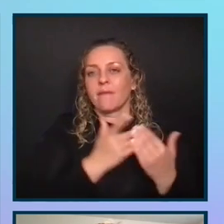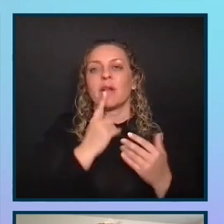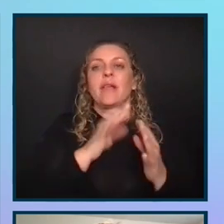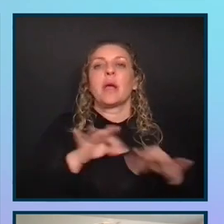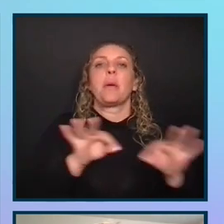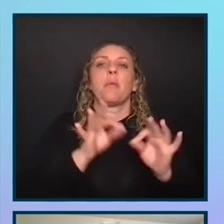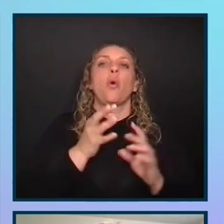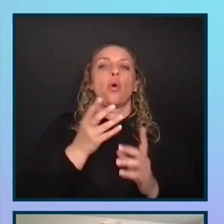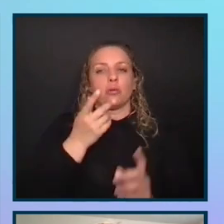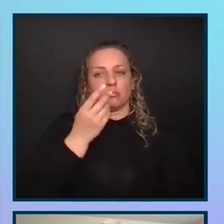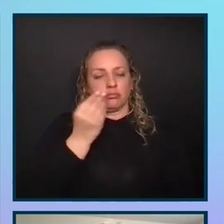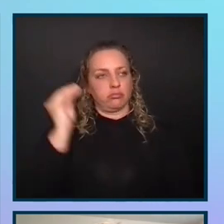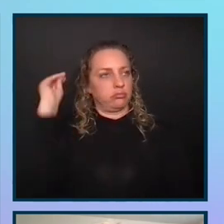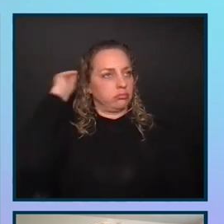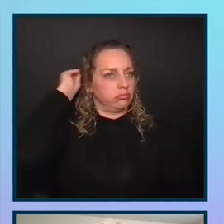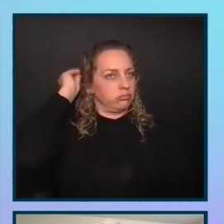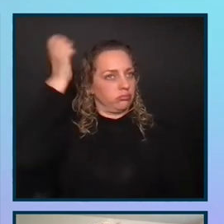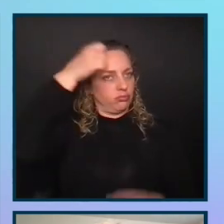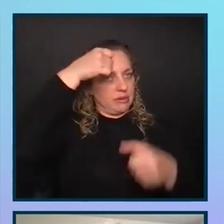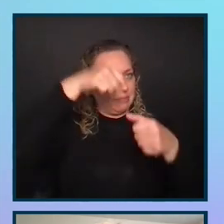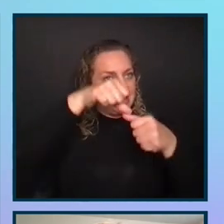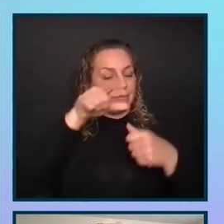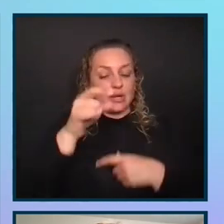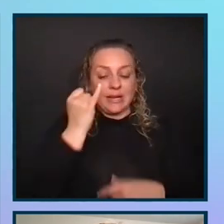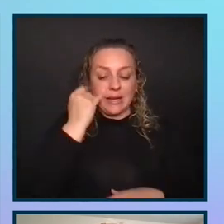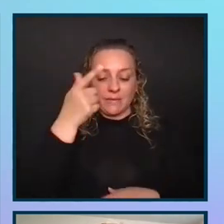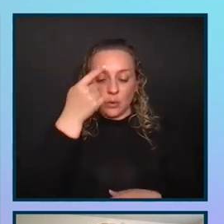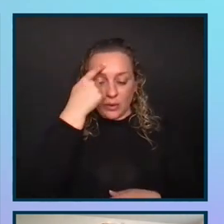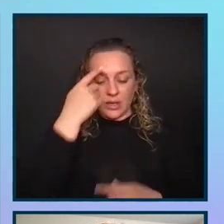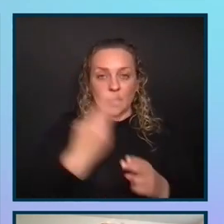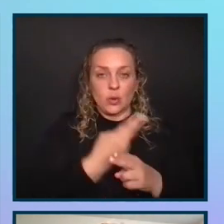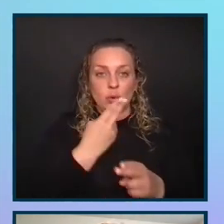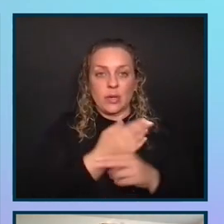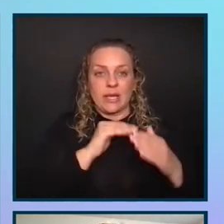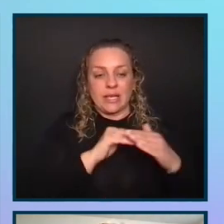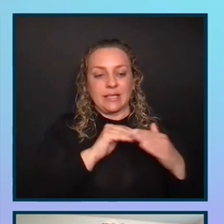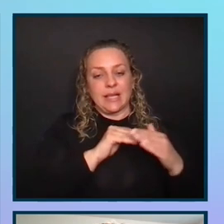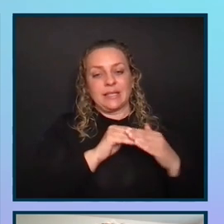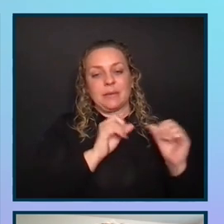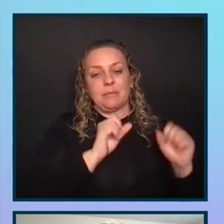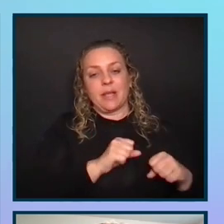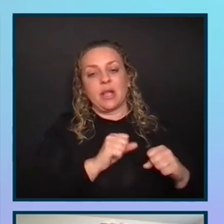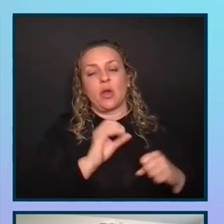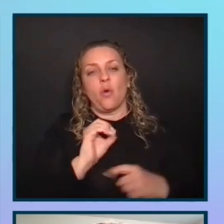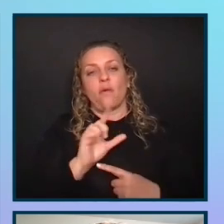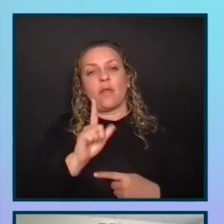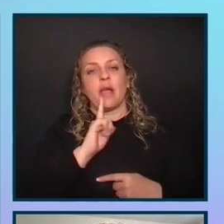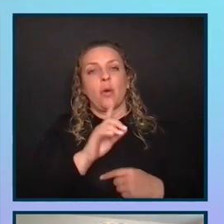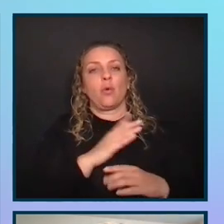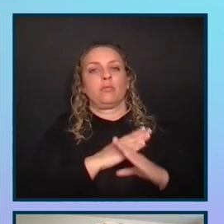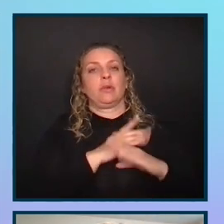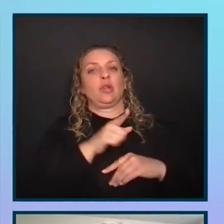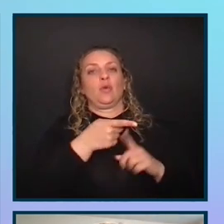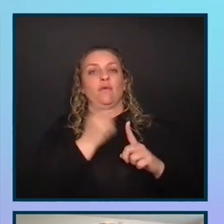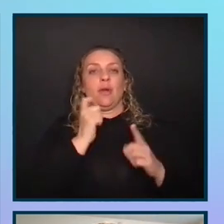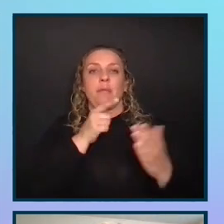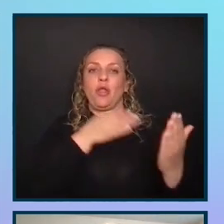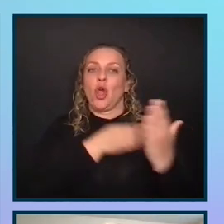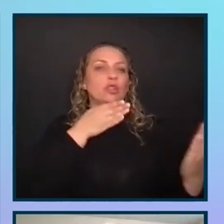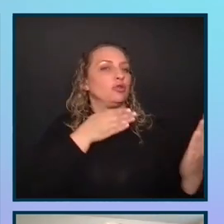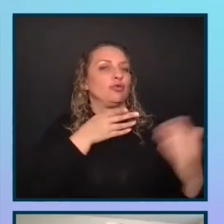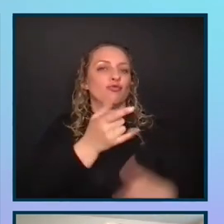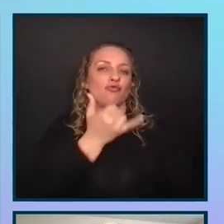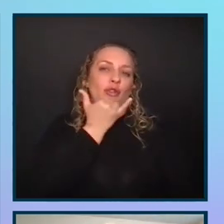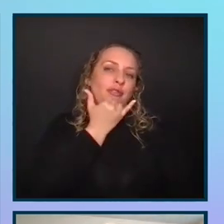important takeaway from here is that if you think that using an accessibility overlay will shield you from lawsuits, you're wrong.